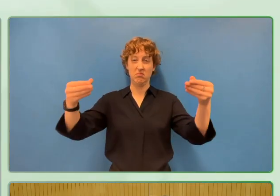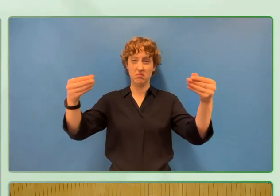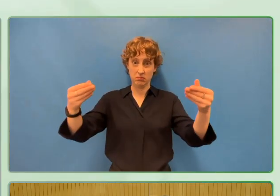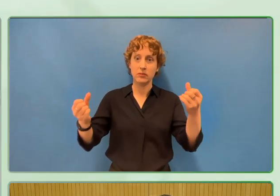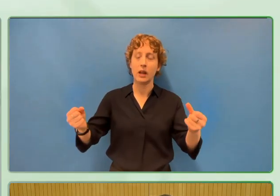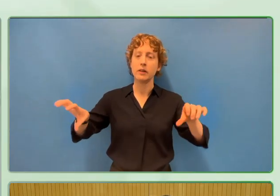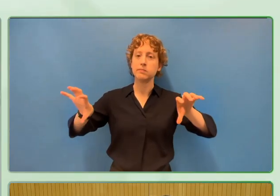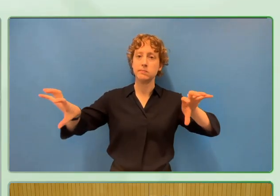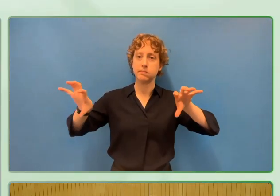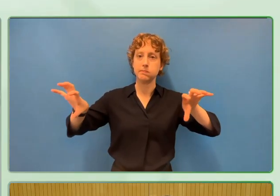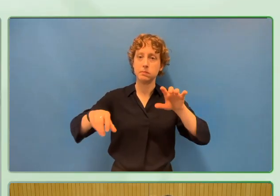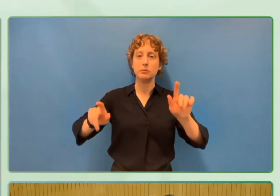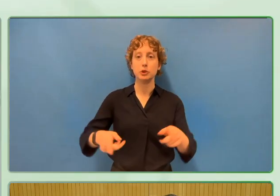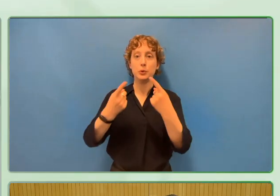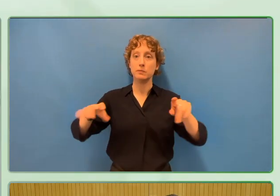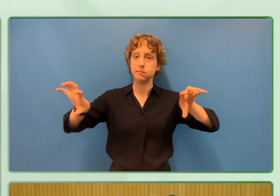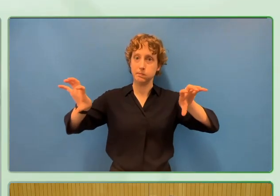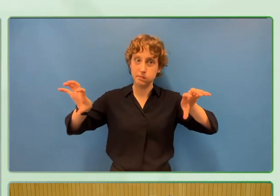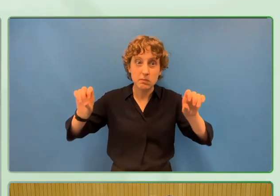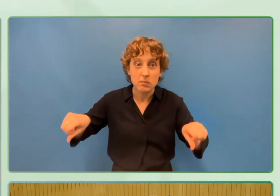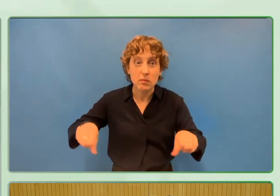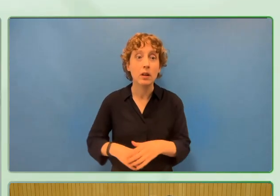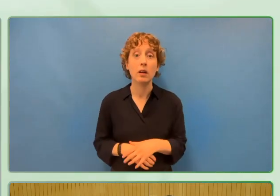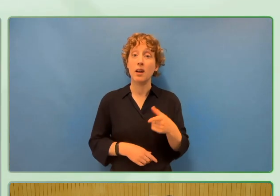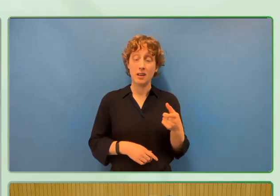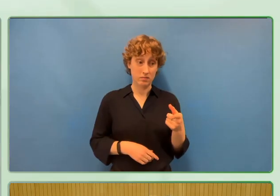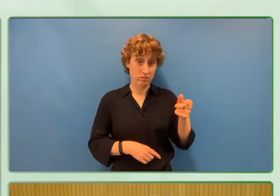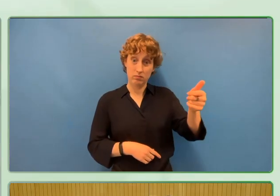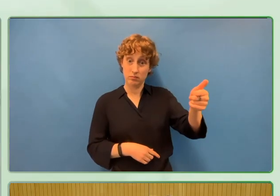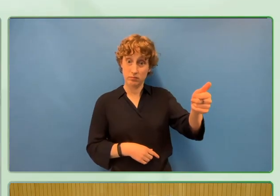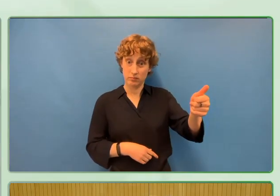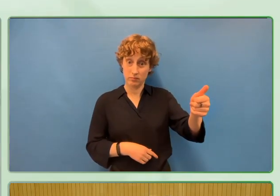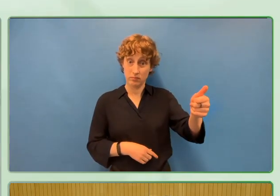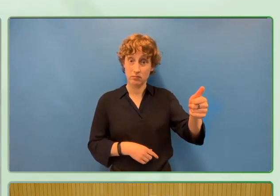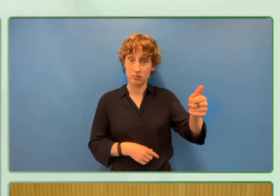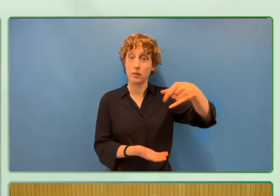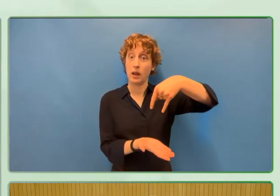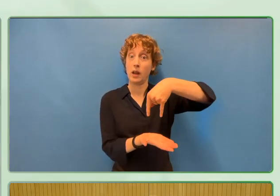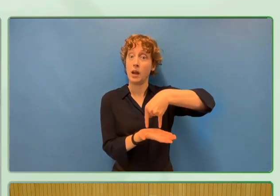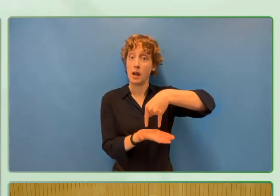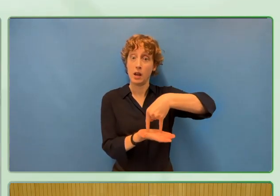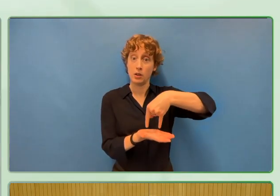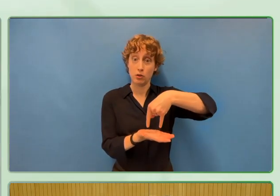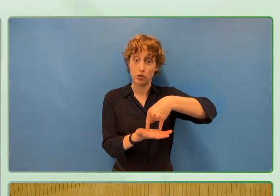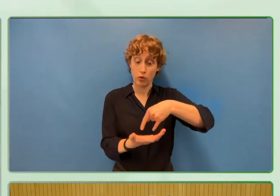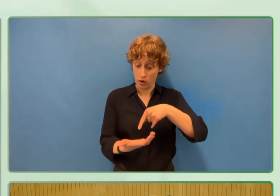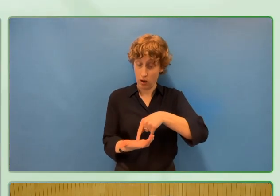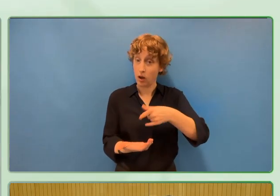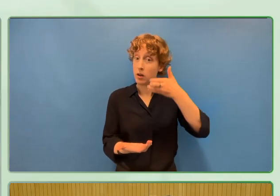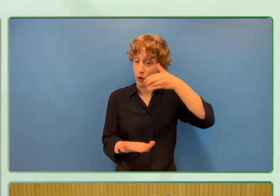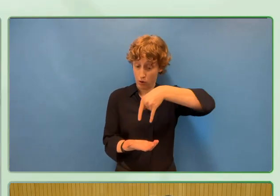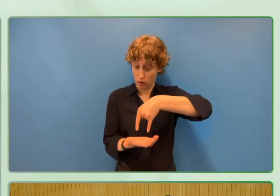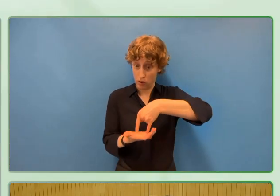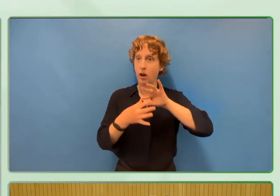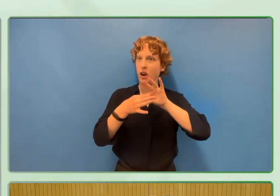use any app that you can use in Android tablet. So that's really, really cool. And at the same